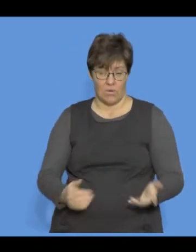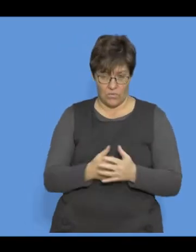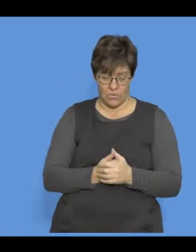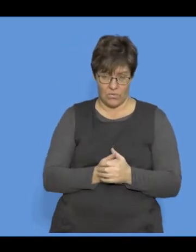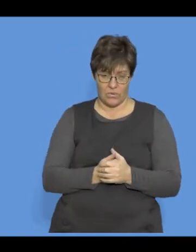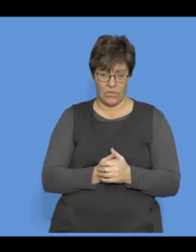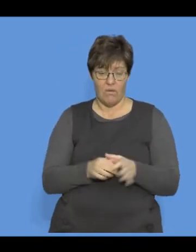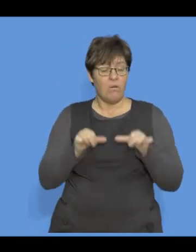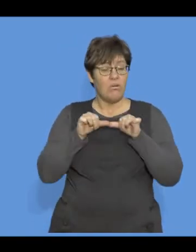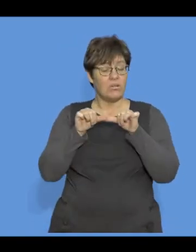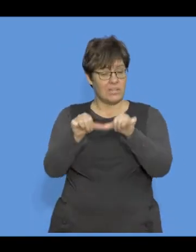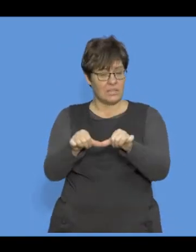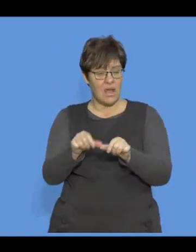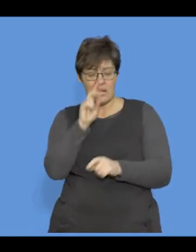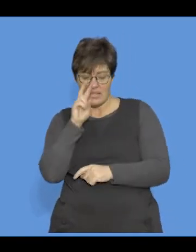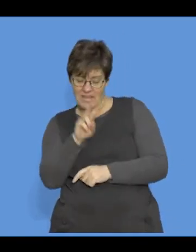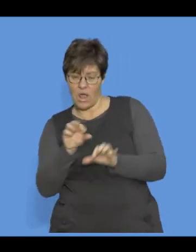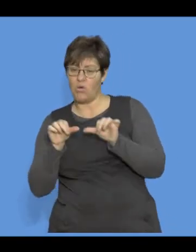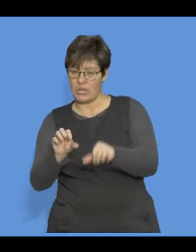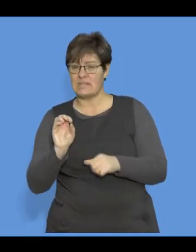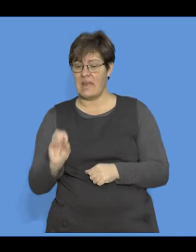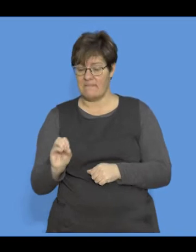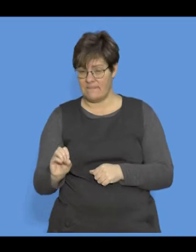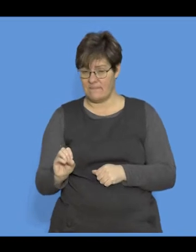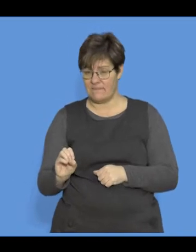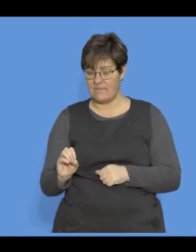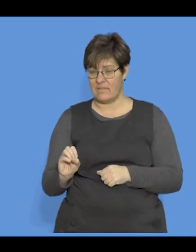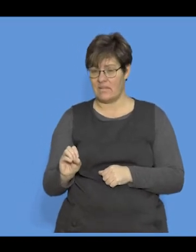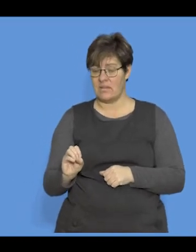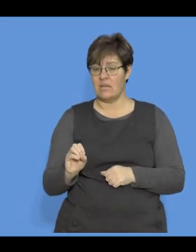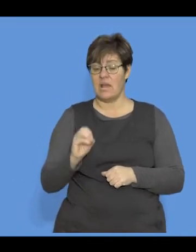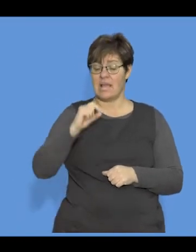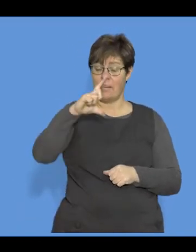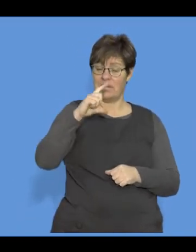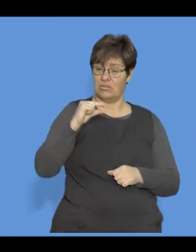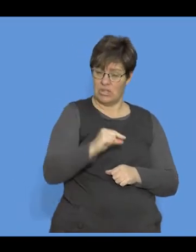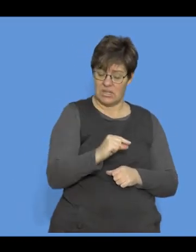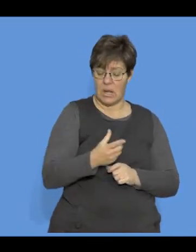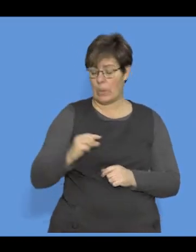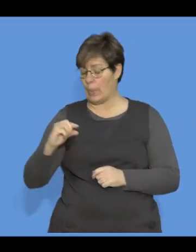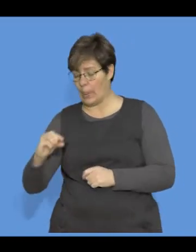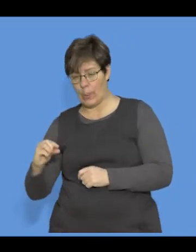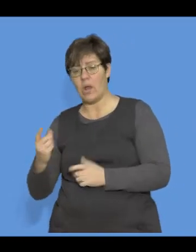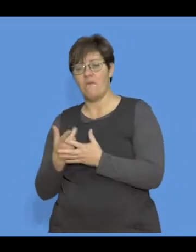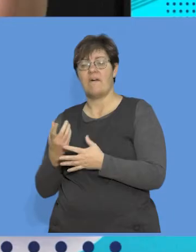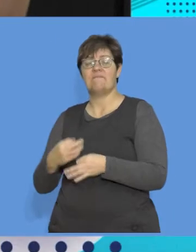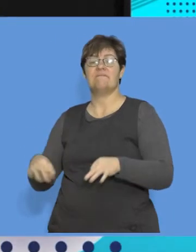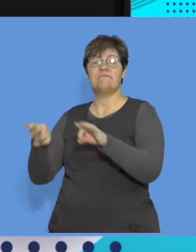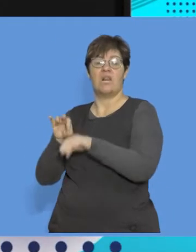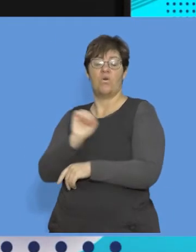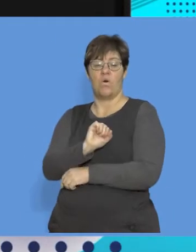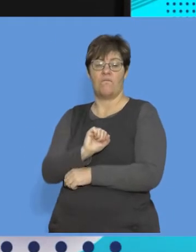constant, you'll see that's the constant, which is capital G, and that's the little g from the values of the constants.